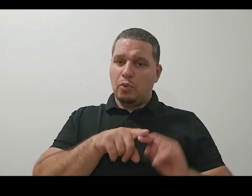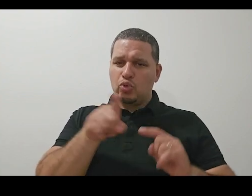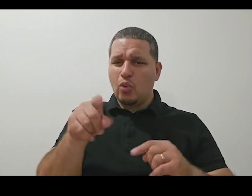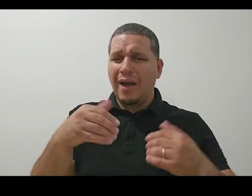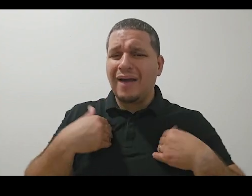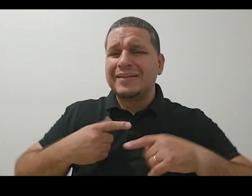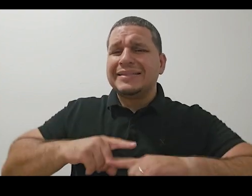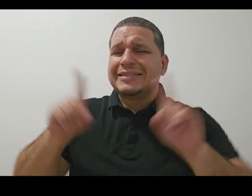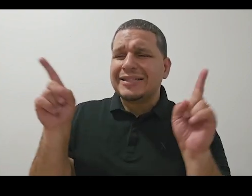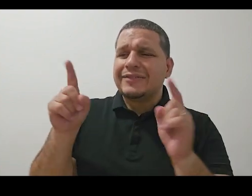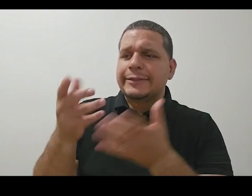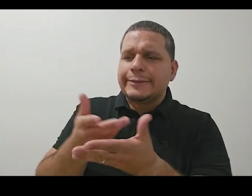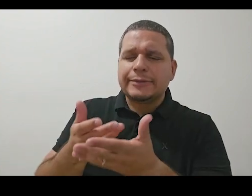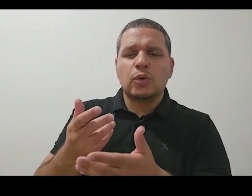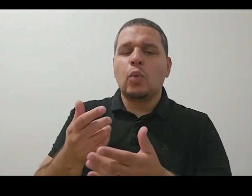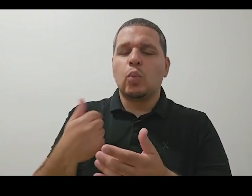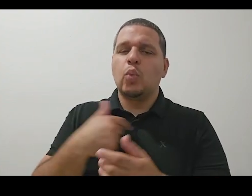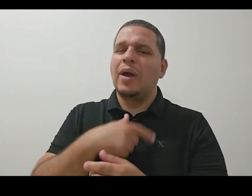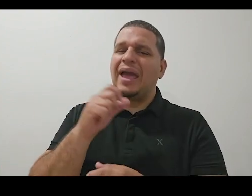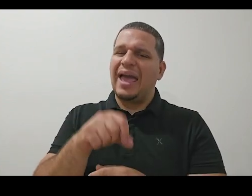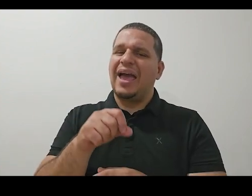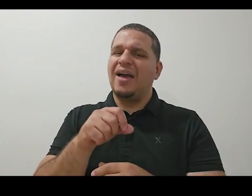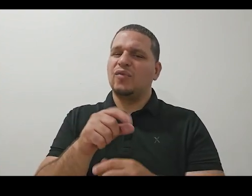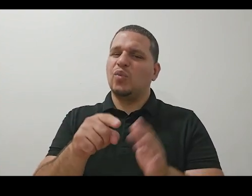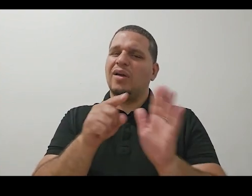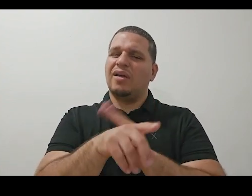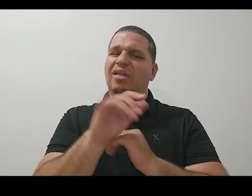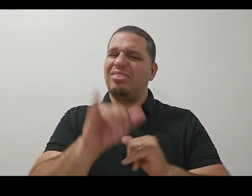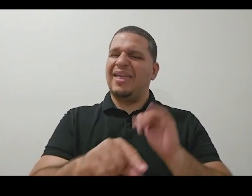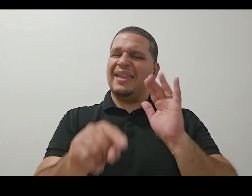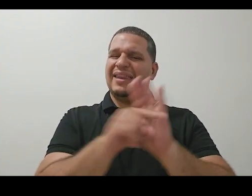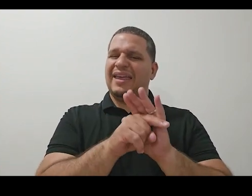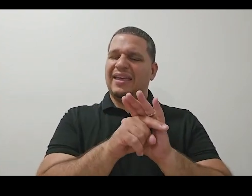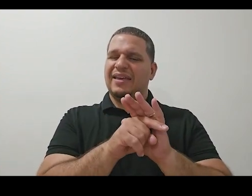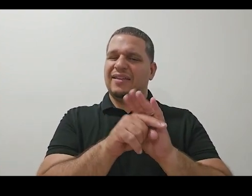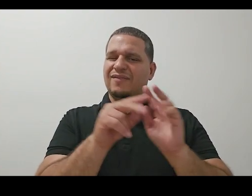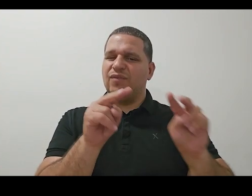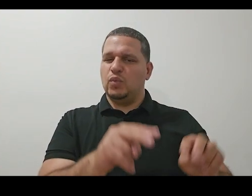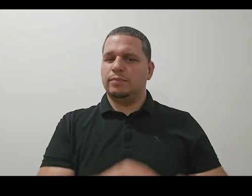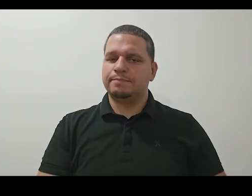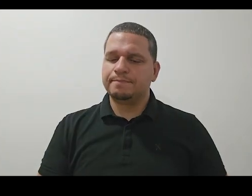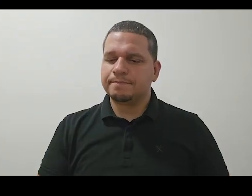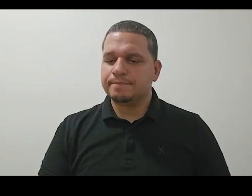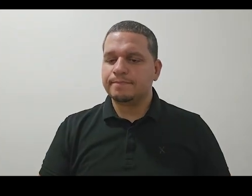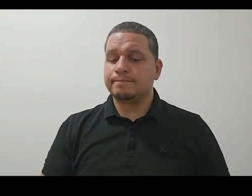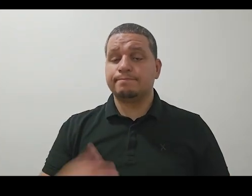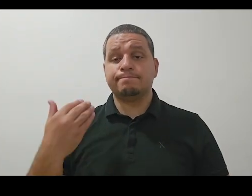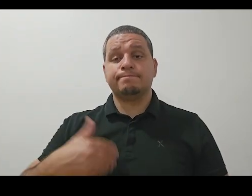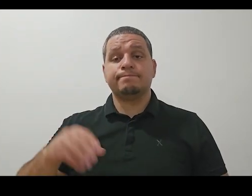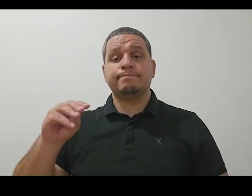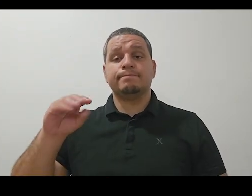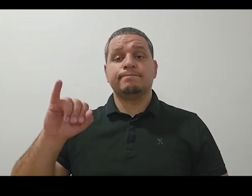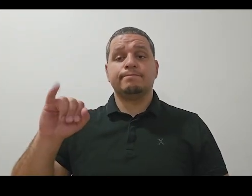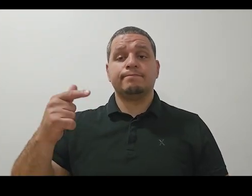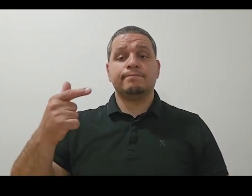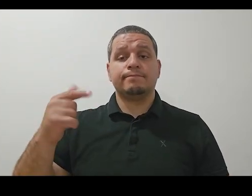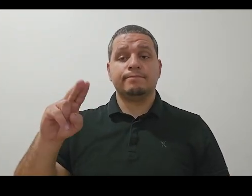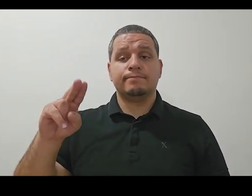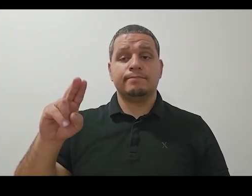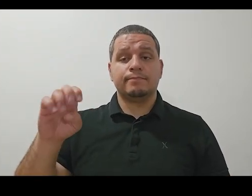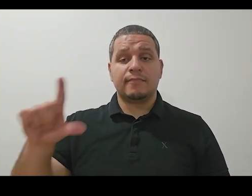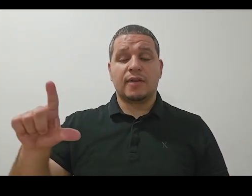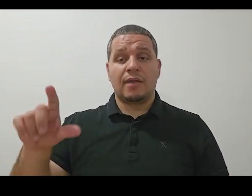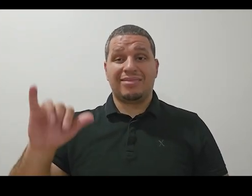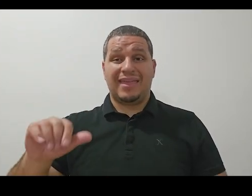with something, and so we got to kill that stigma. Yeah, this is Miguel. I fully agree. The